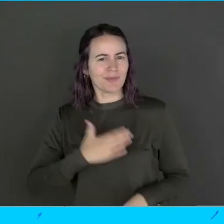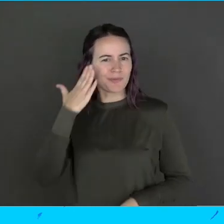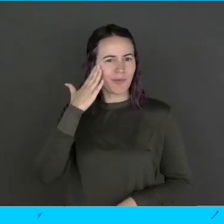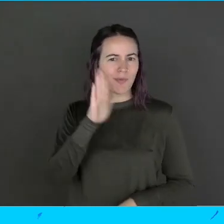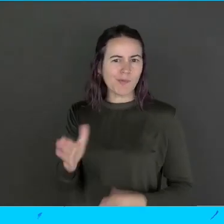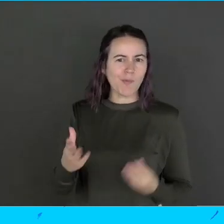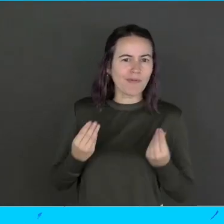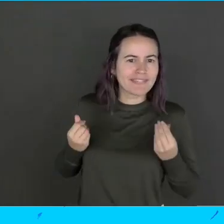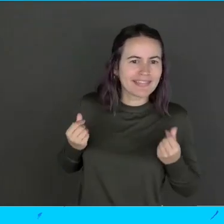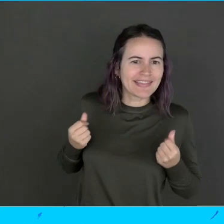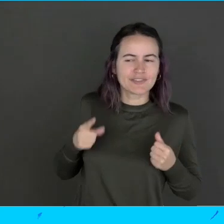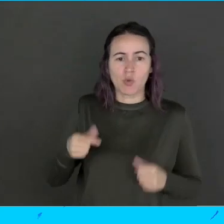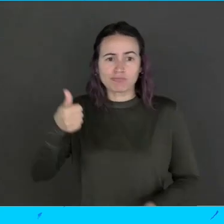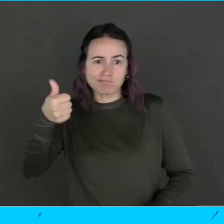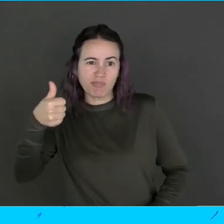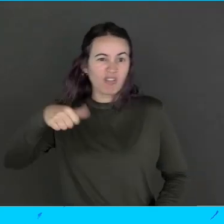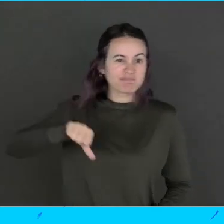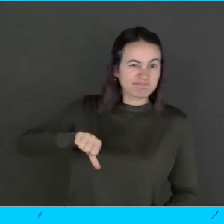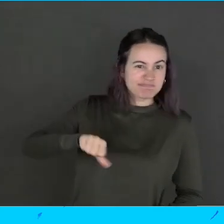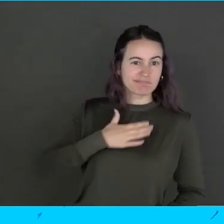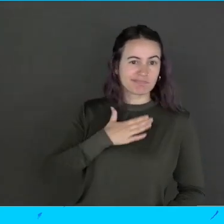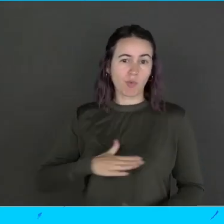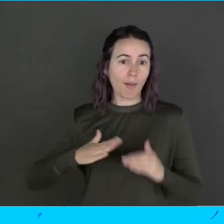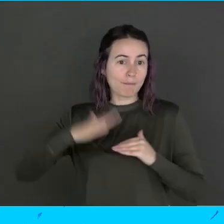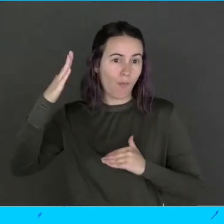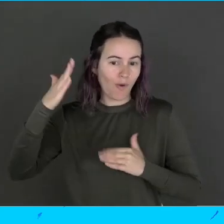liking, and what you want to see more of during the course of today.